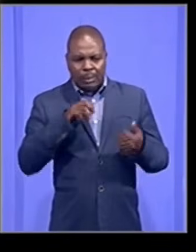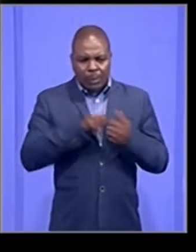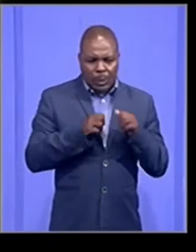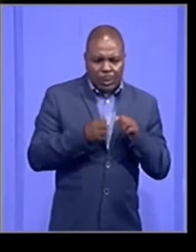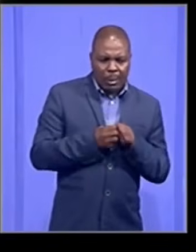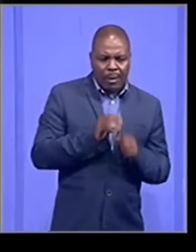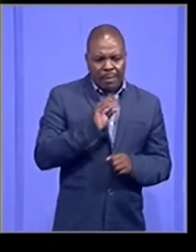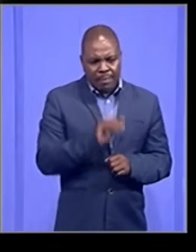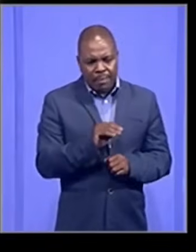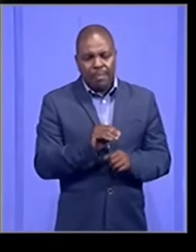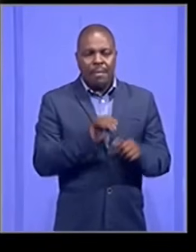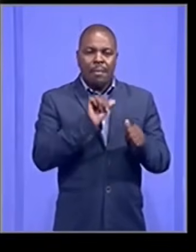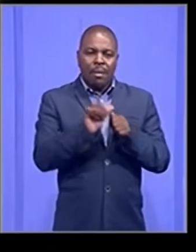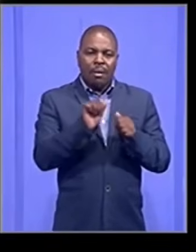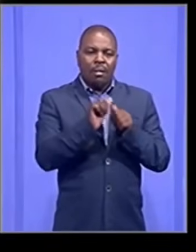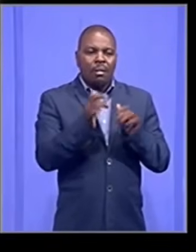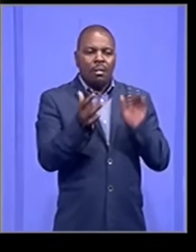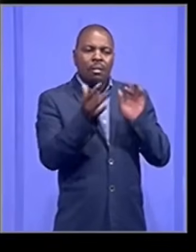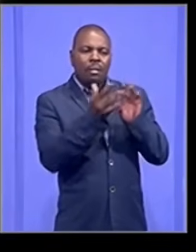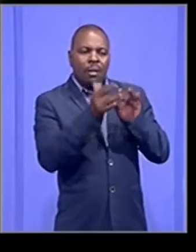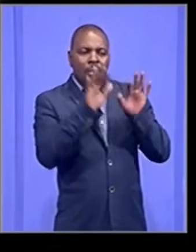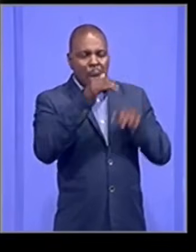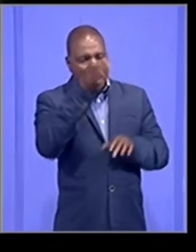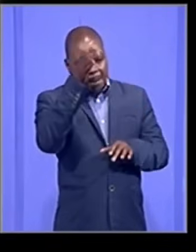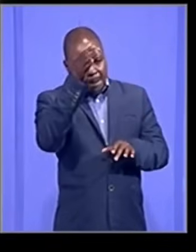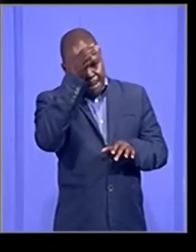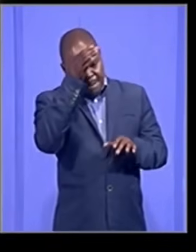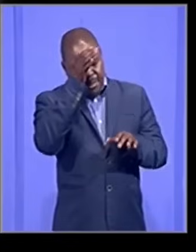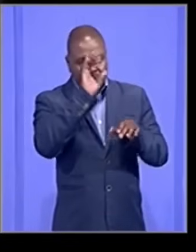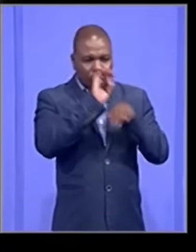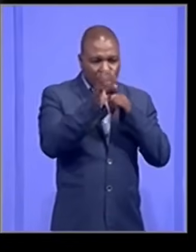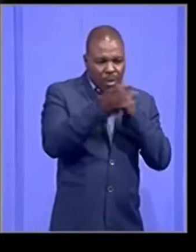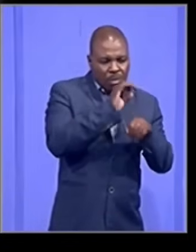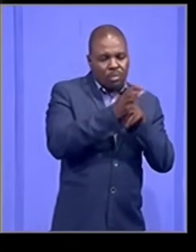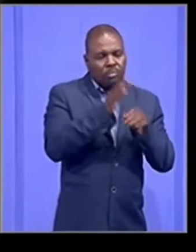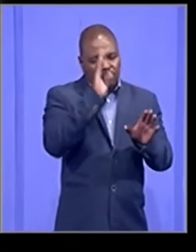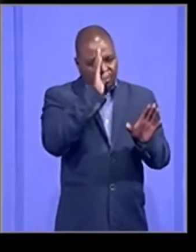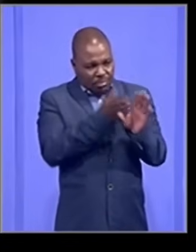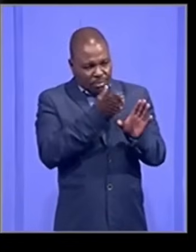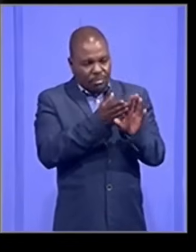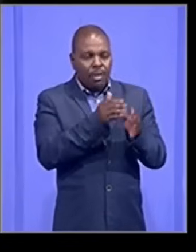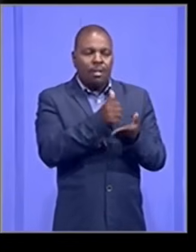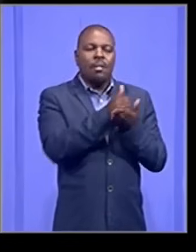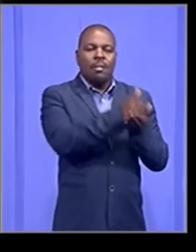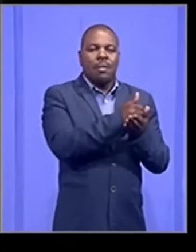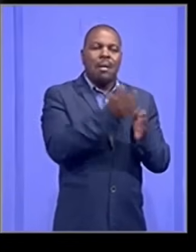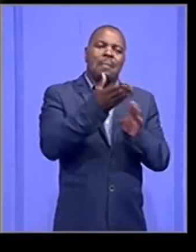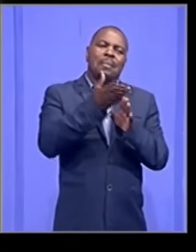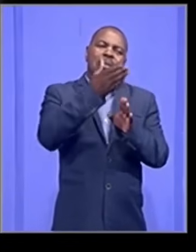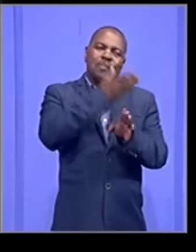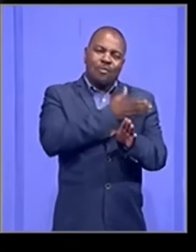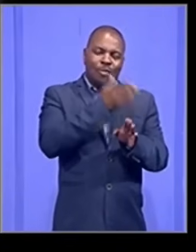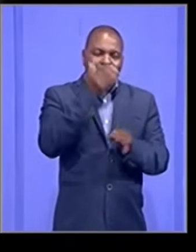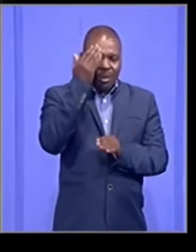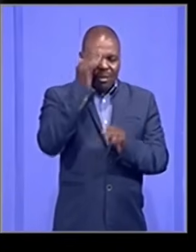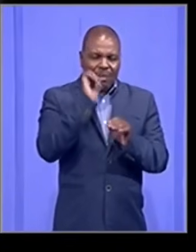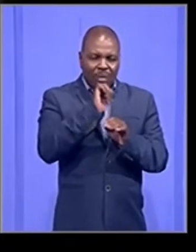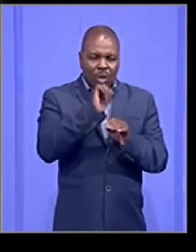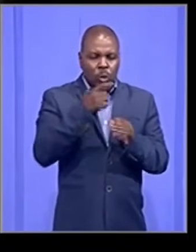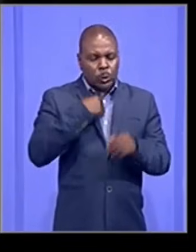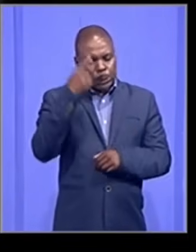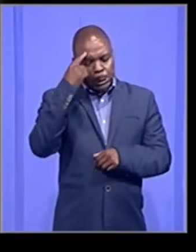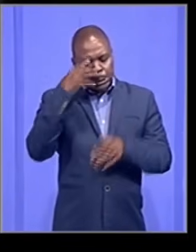bophelong a ikopanye le batsebi ba tša menagano go abelwa thušo pele monagano o fitlha seemong sa go